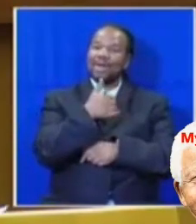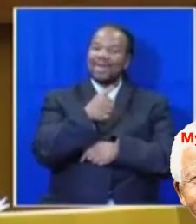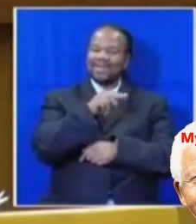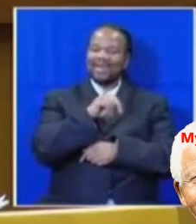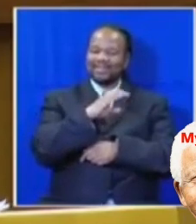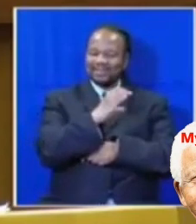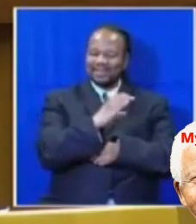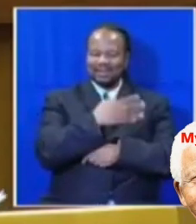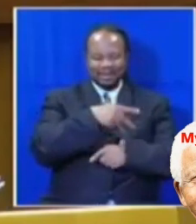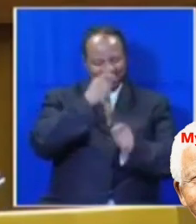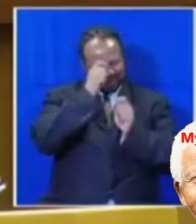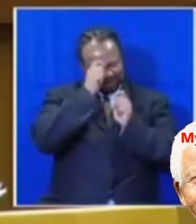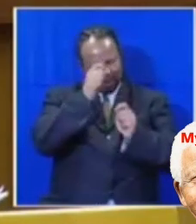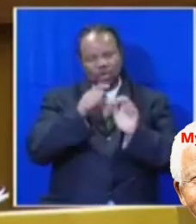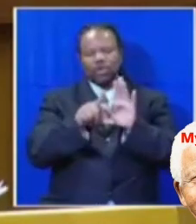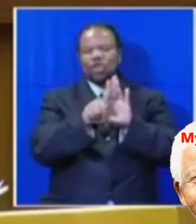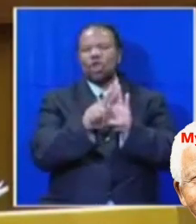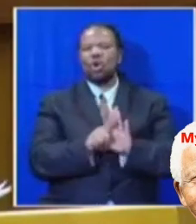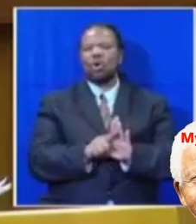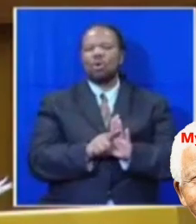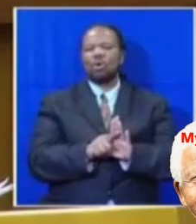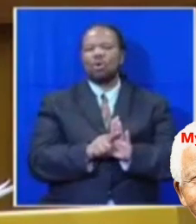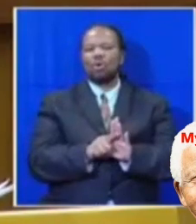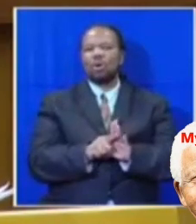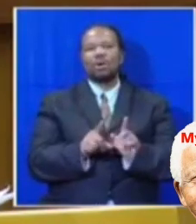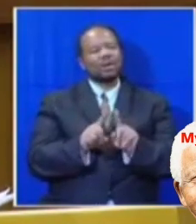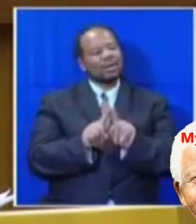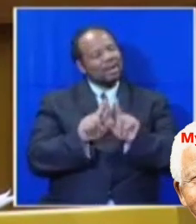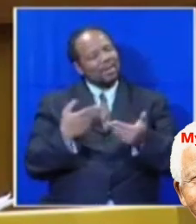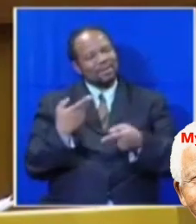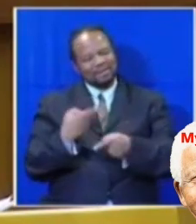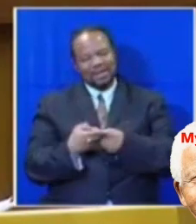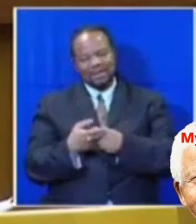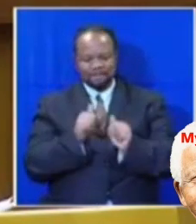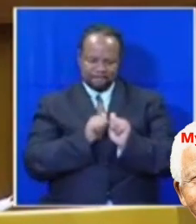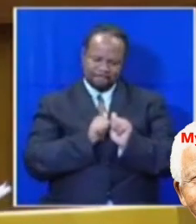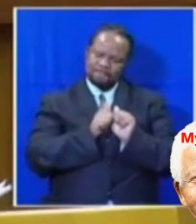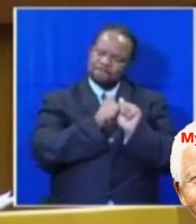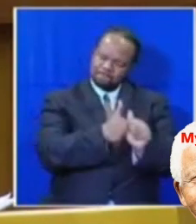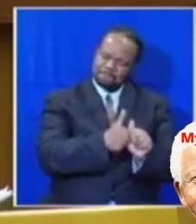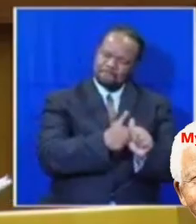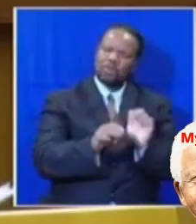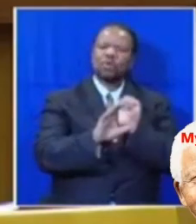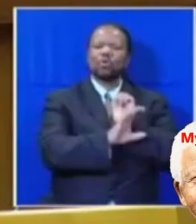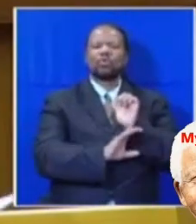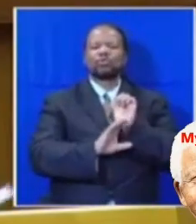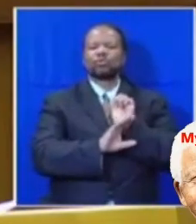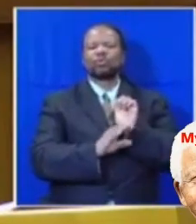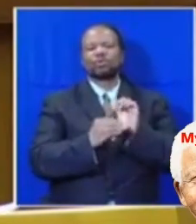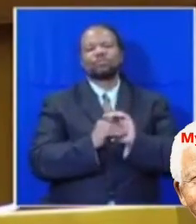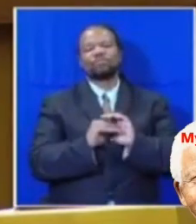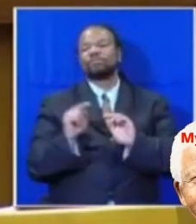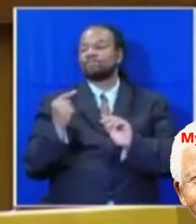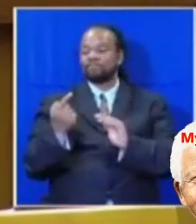has always acted in line with the letter and spirit of the Constitution. This